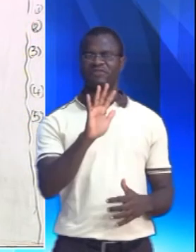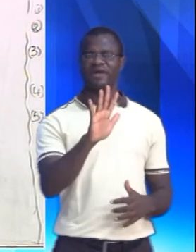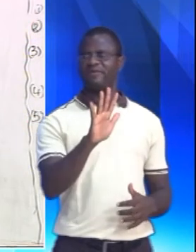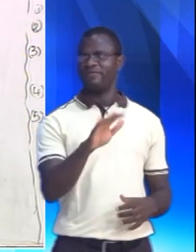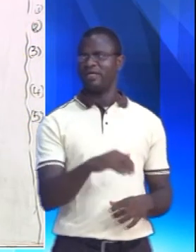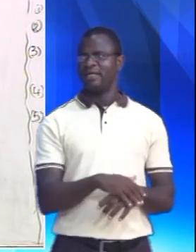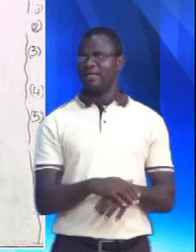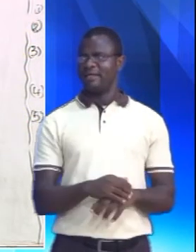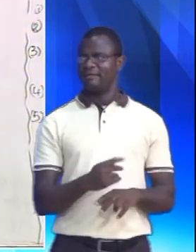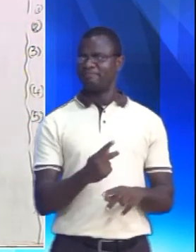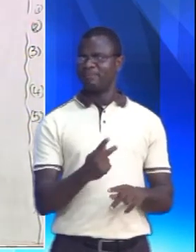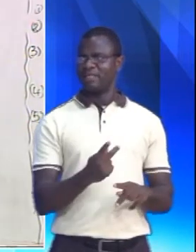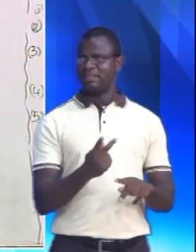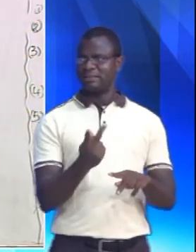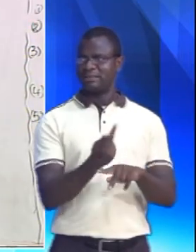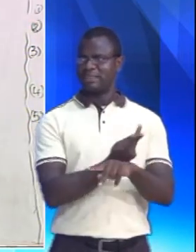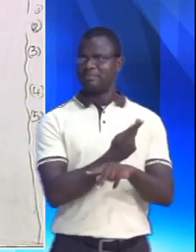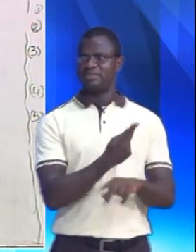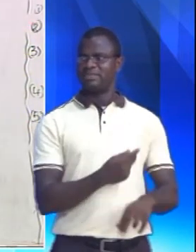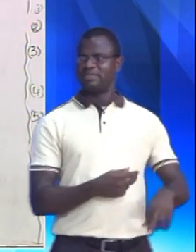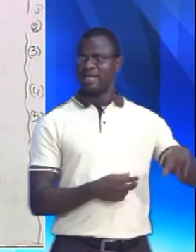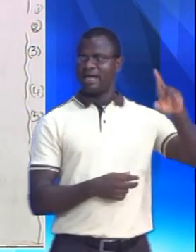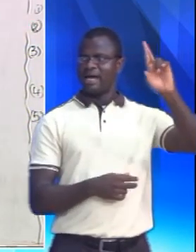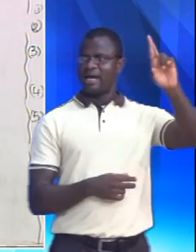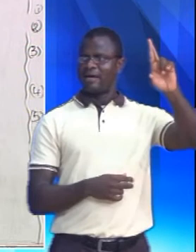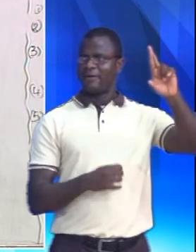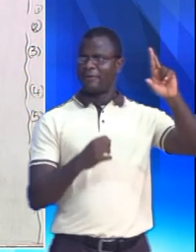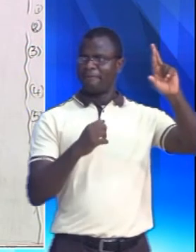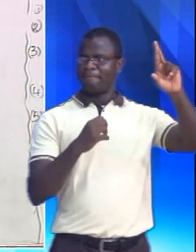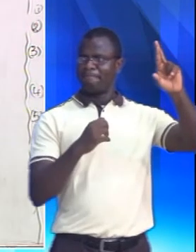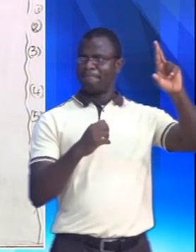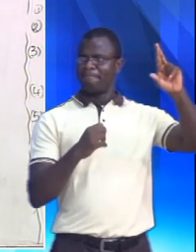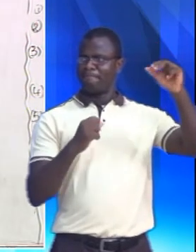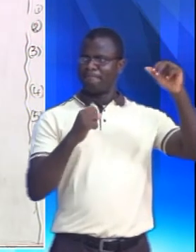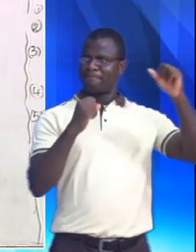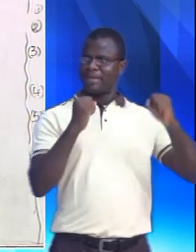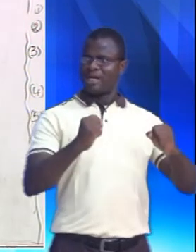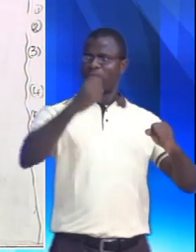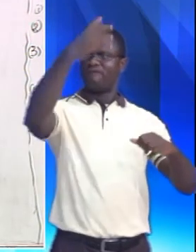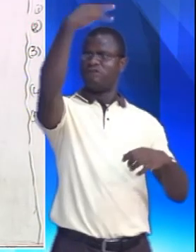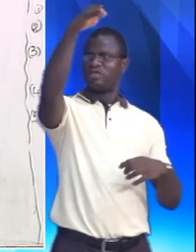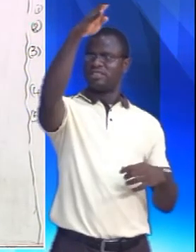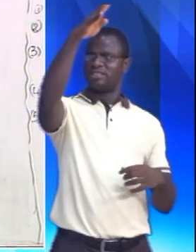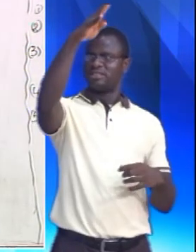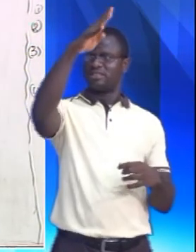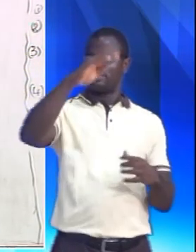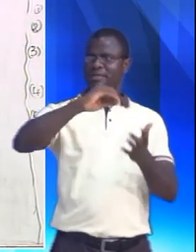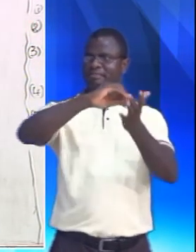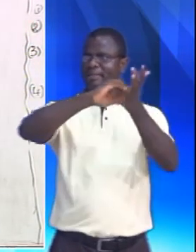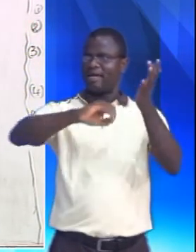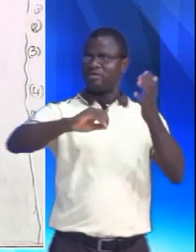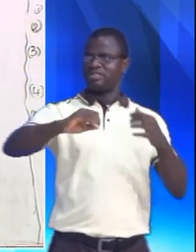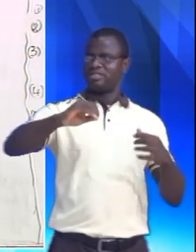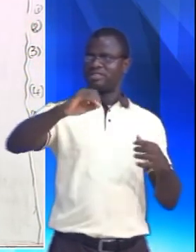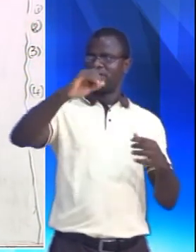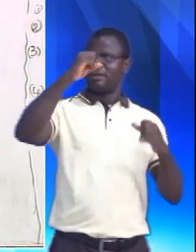5. Each of them will get what? 5. Then multiply by r raised to